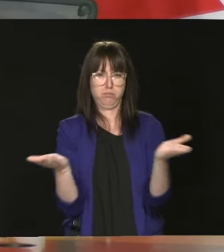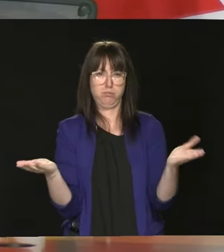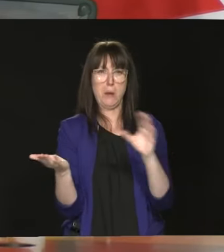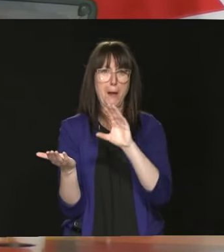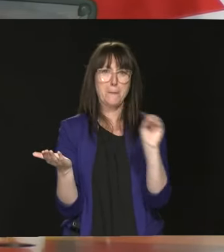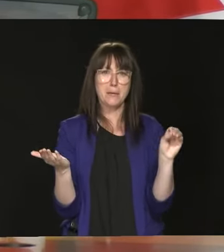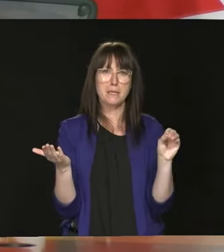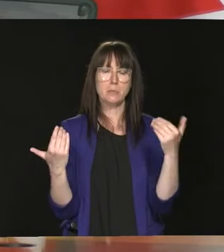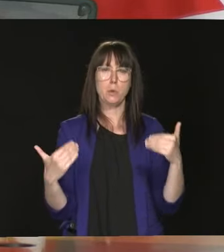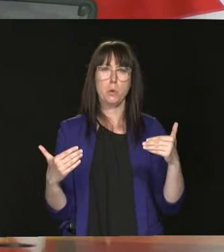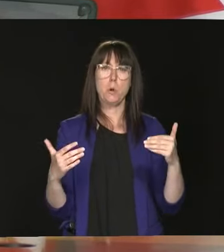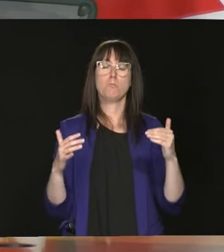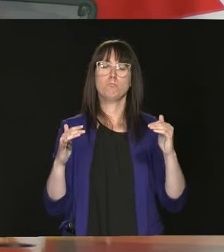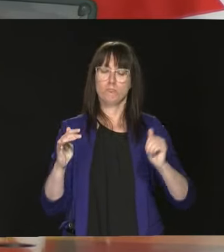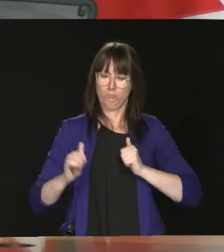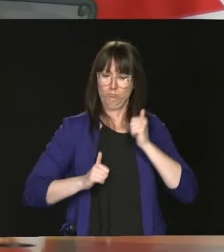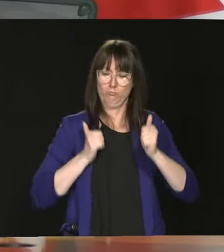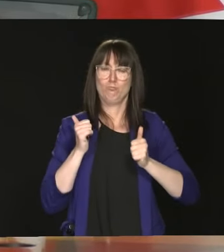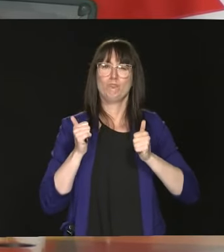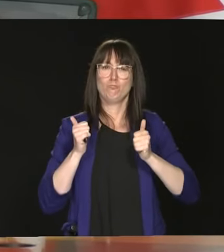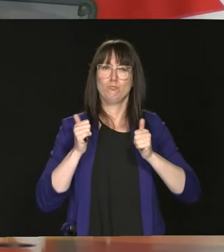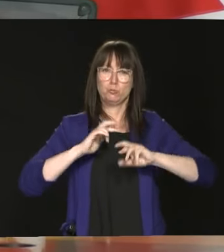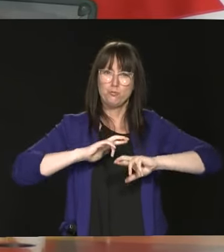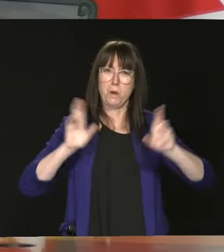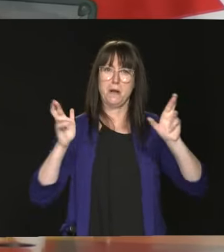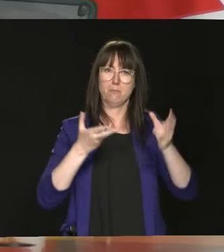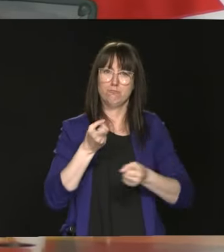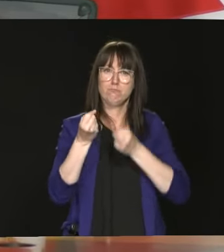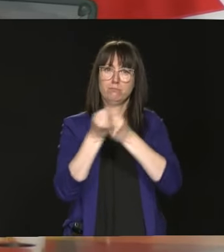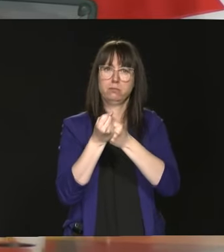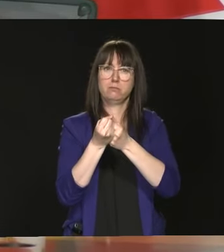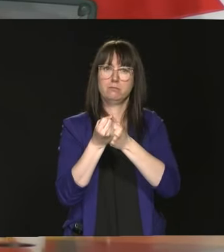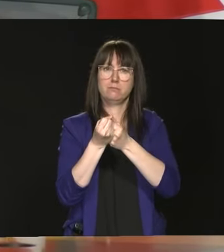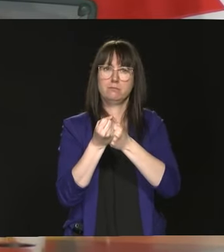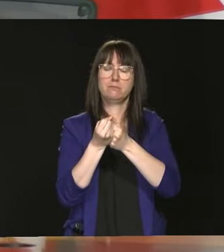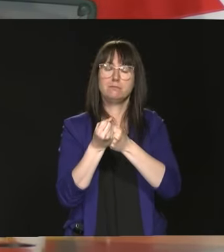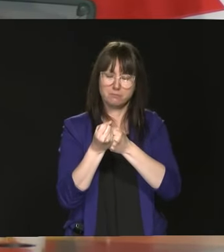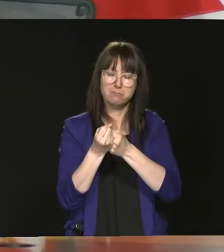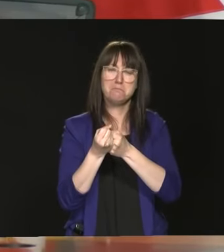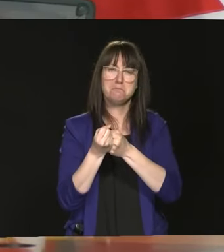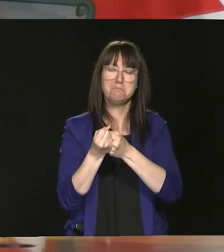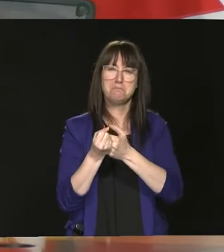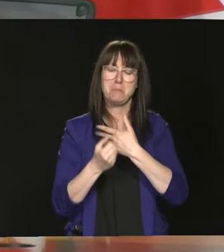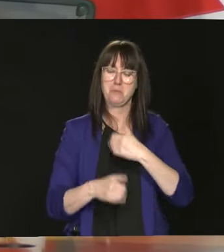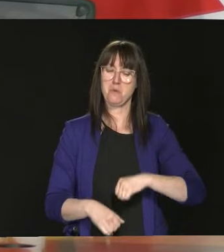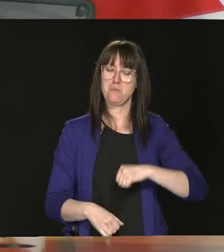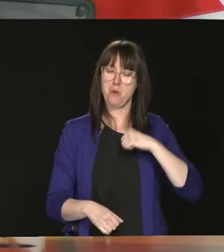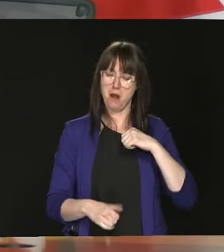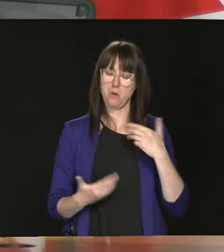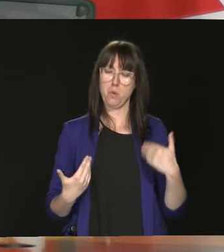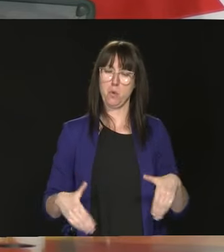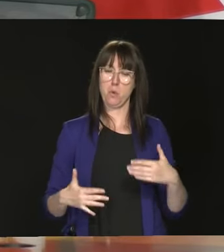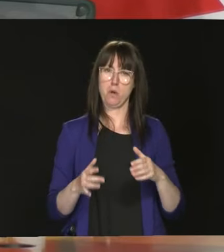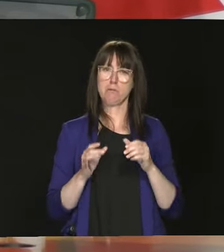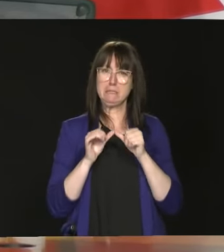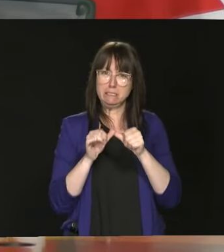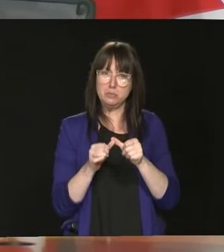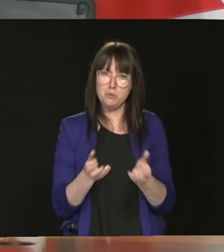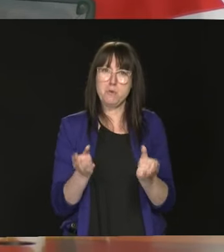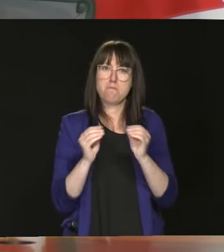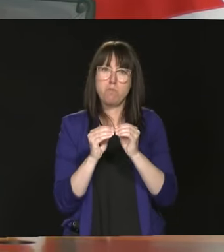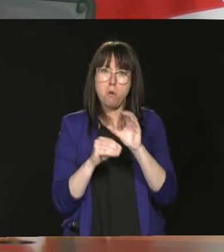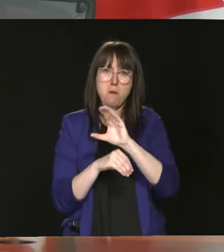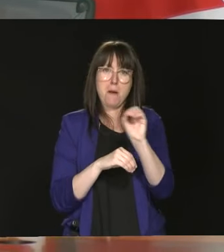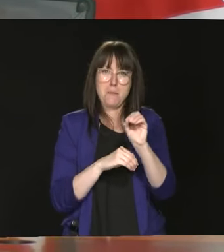de dire que d'autres entreprises canadiennes continuent de se joindre to our Canadian